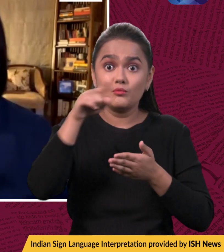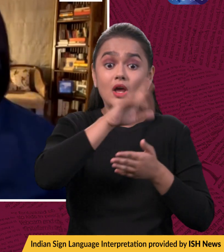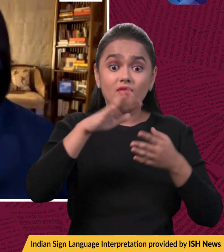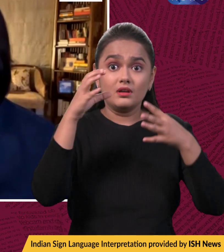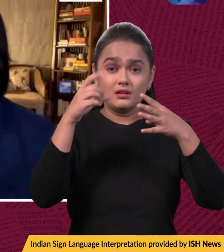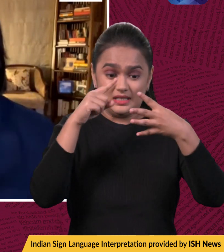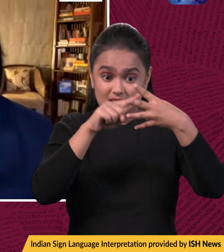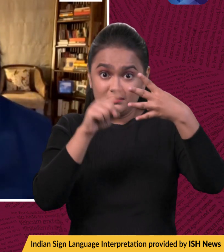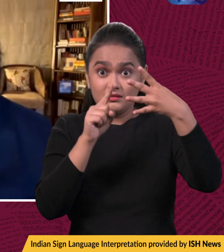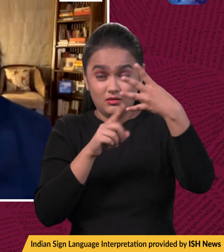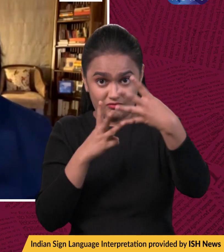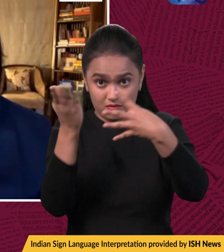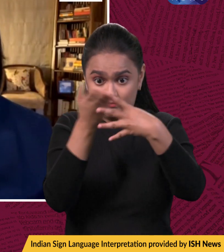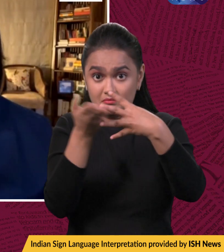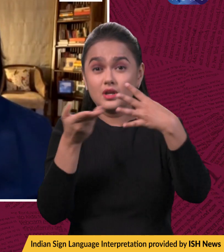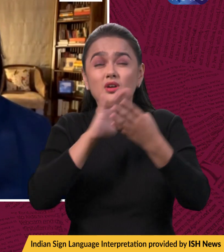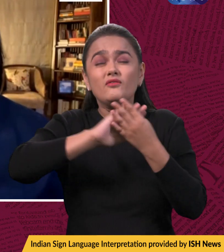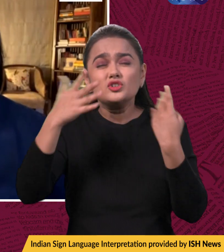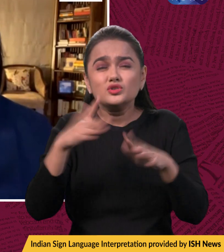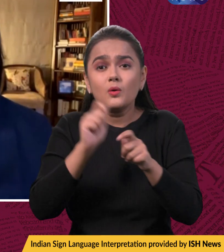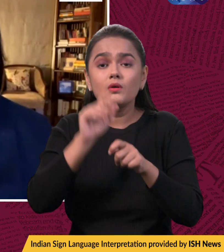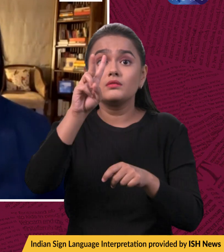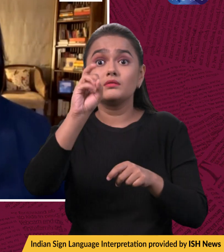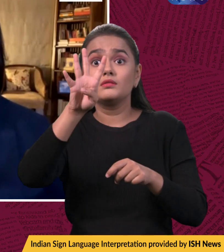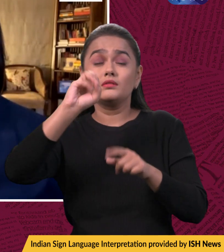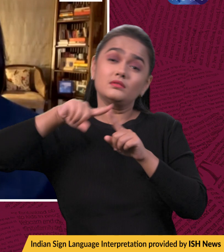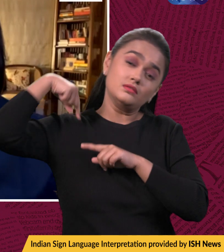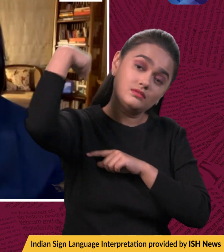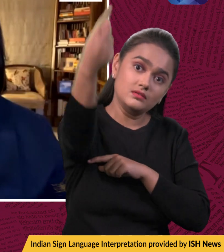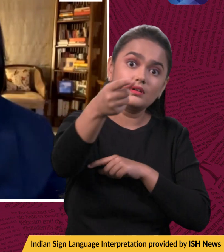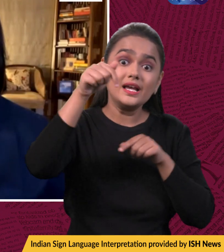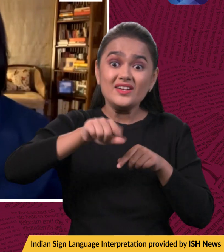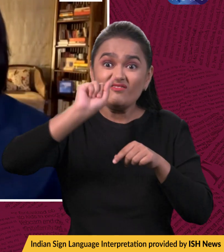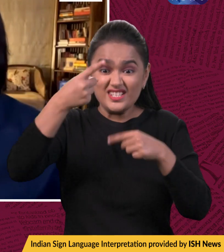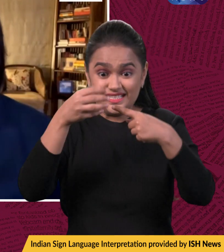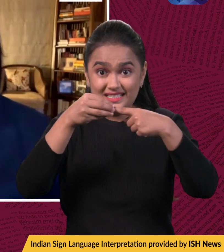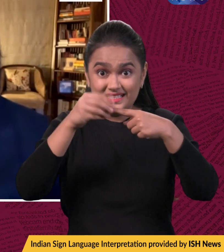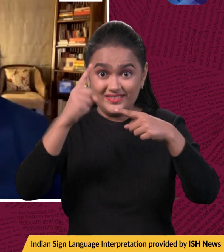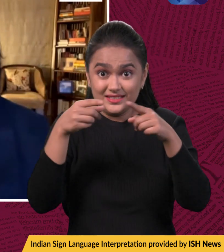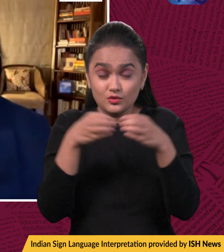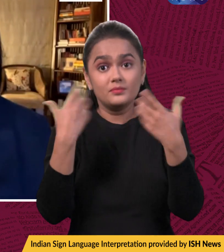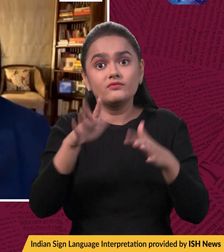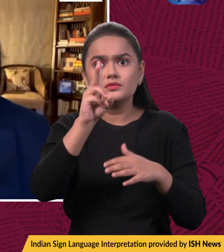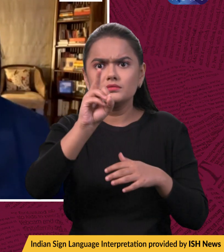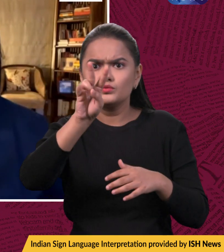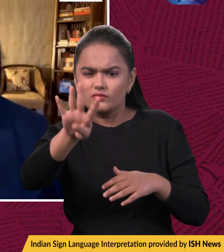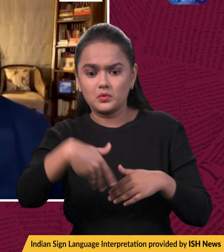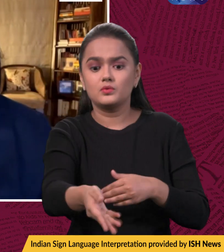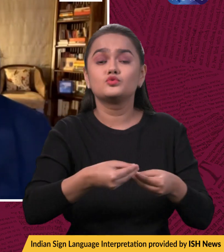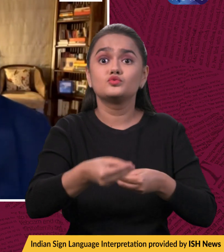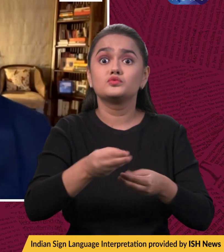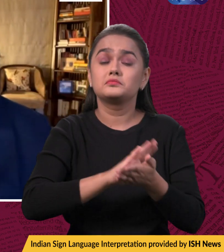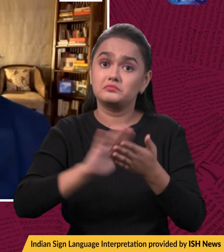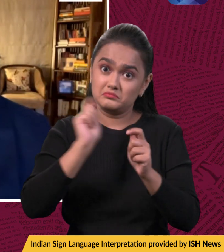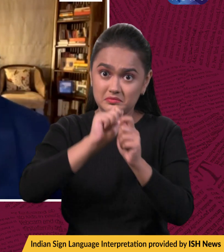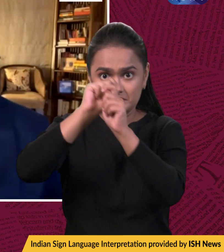in 4 phases dating up to 2040, but its first phase is likely to be ready by September 2024.